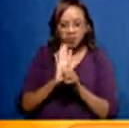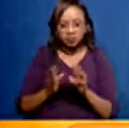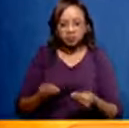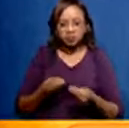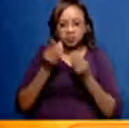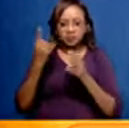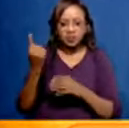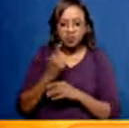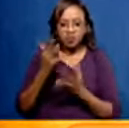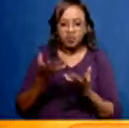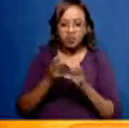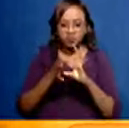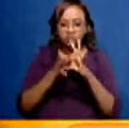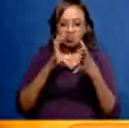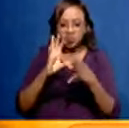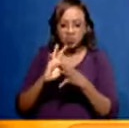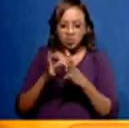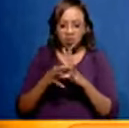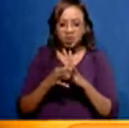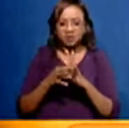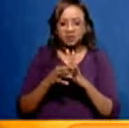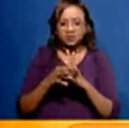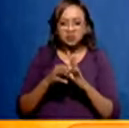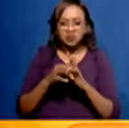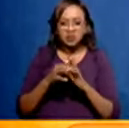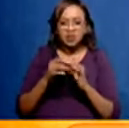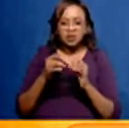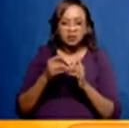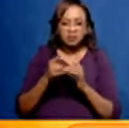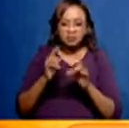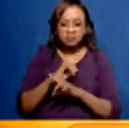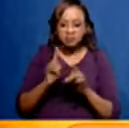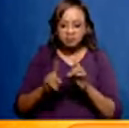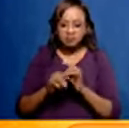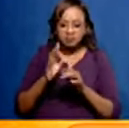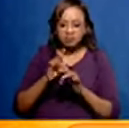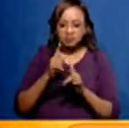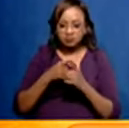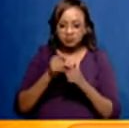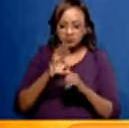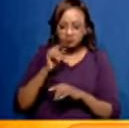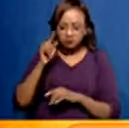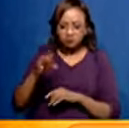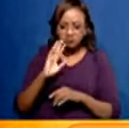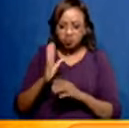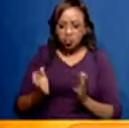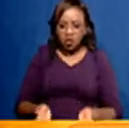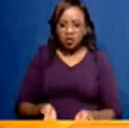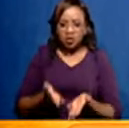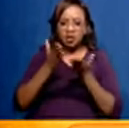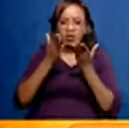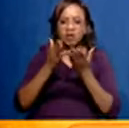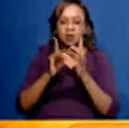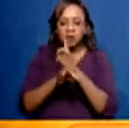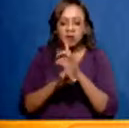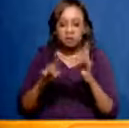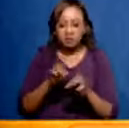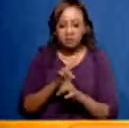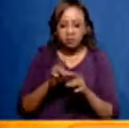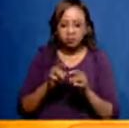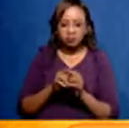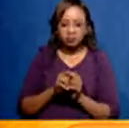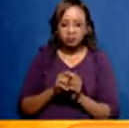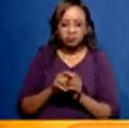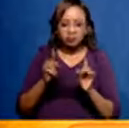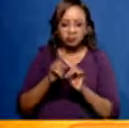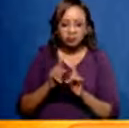Connect the dots. And I think that will everybody, that will lift the whole country, and that will lift also the financial base. And I'm sure it will